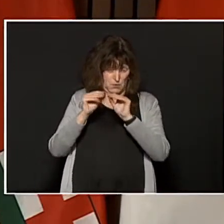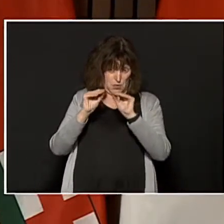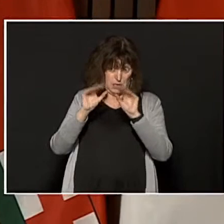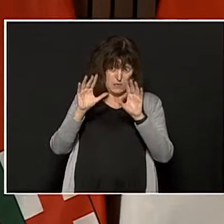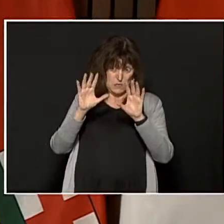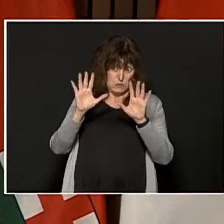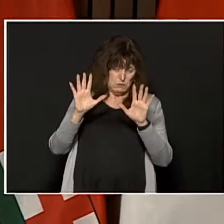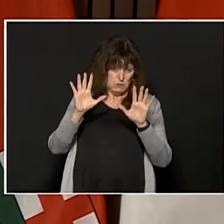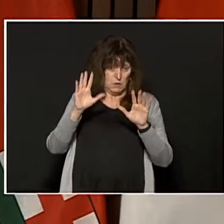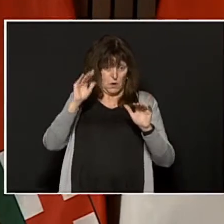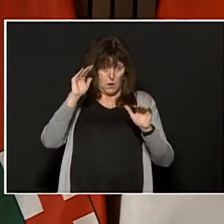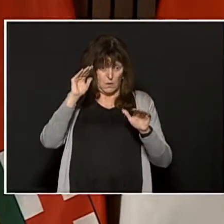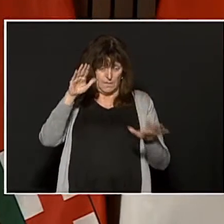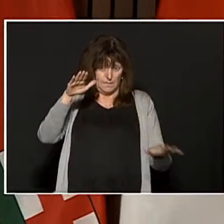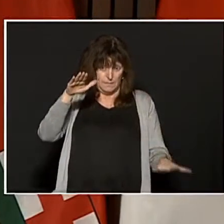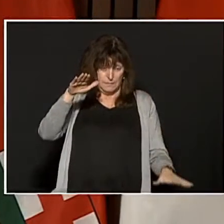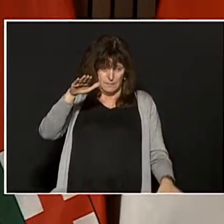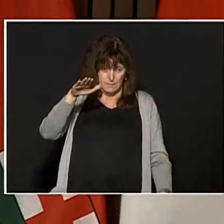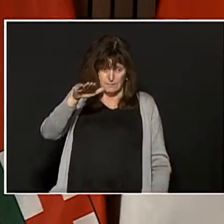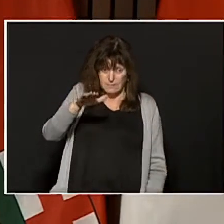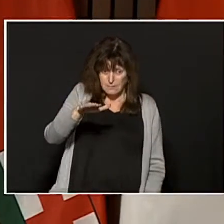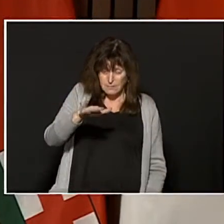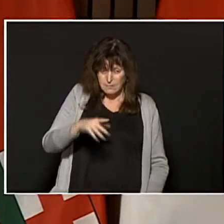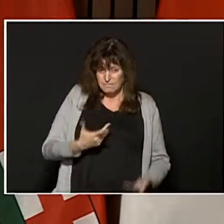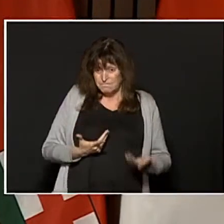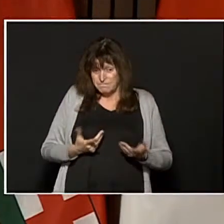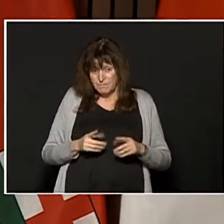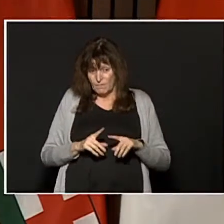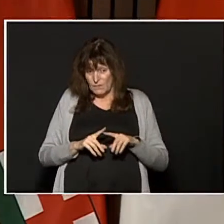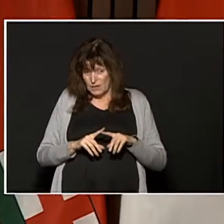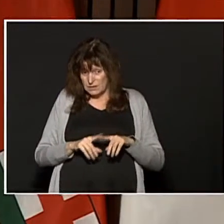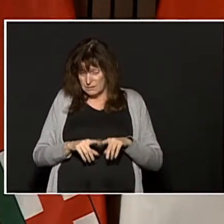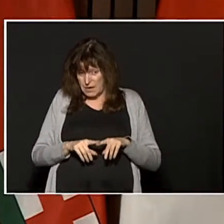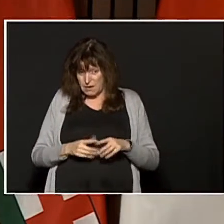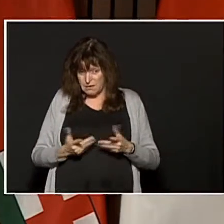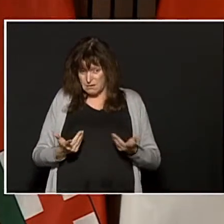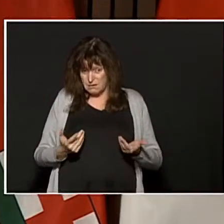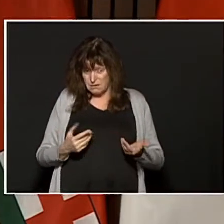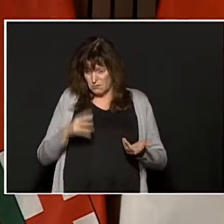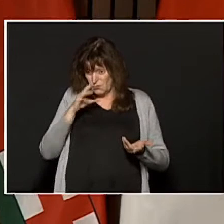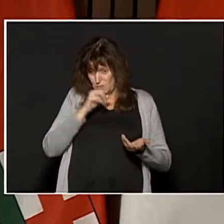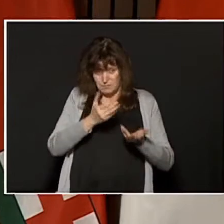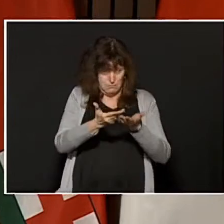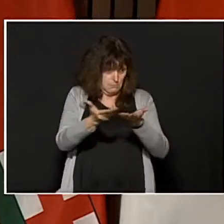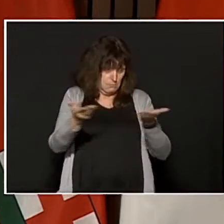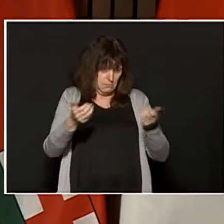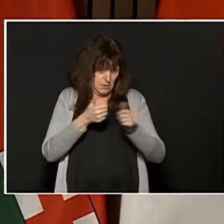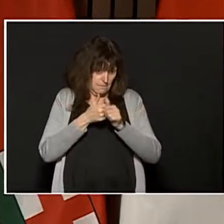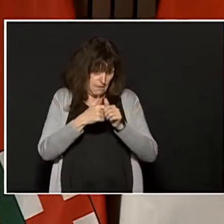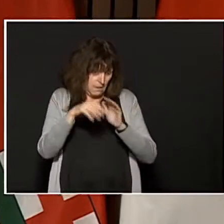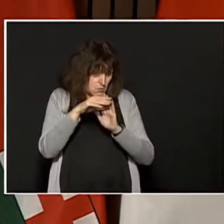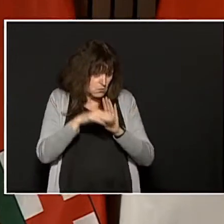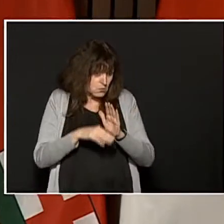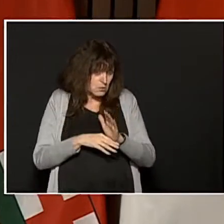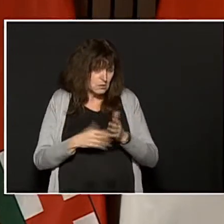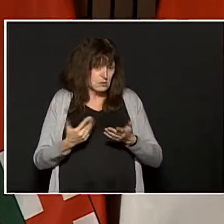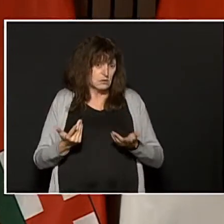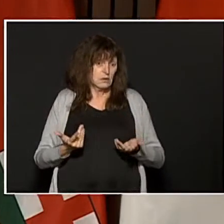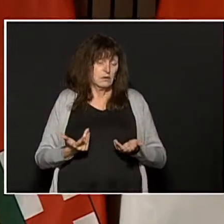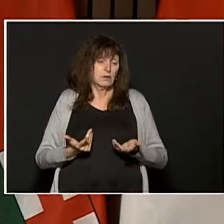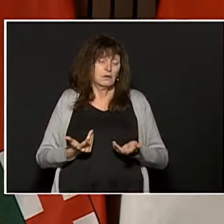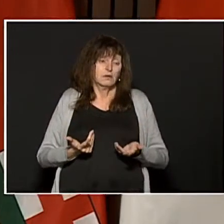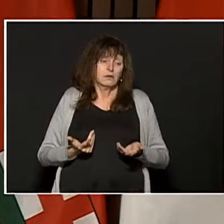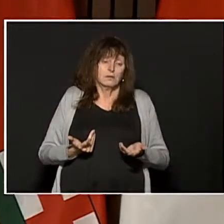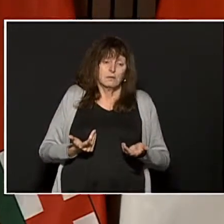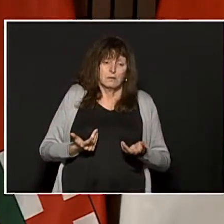really requires us to get to those best case assumptions. What I'll want to say is that you can't really base it, though, only on the case